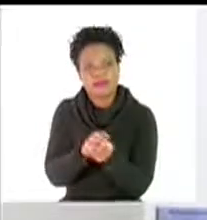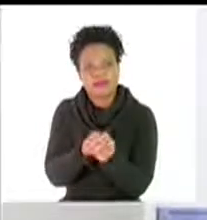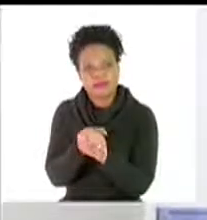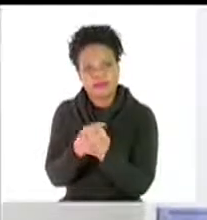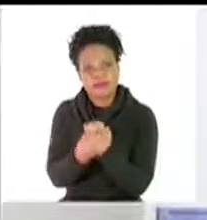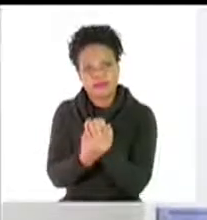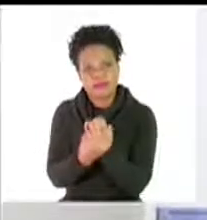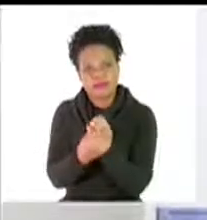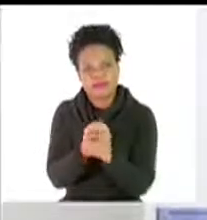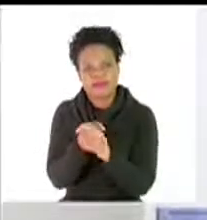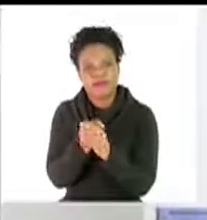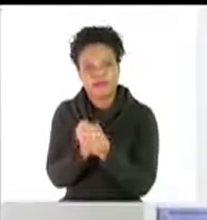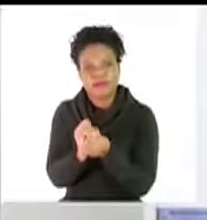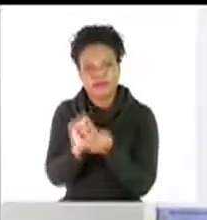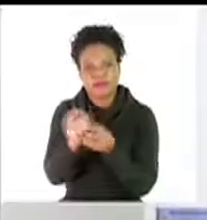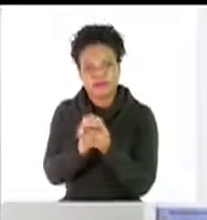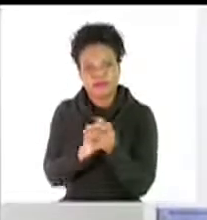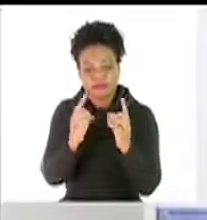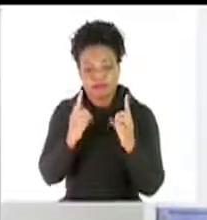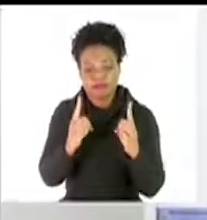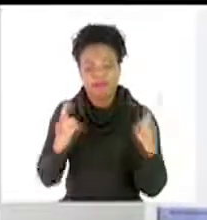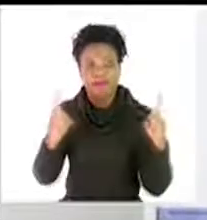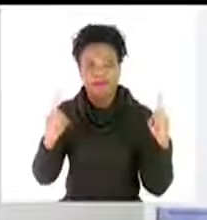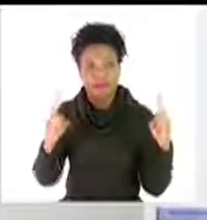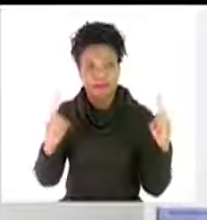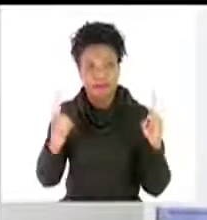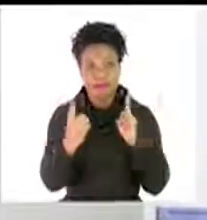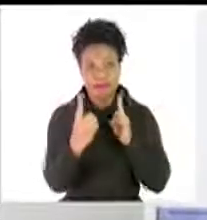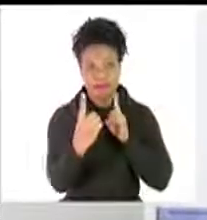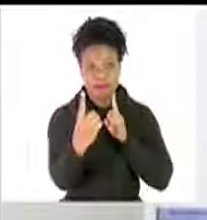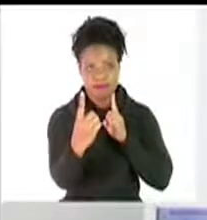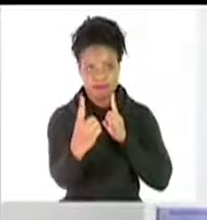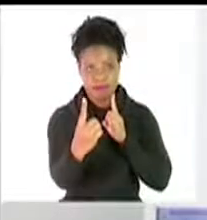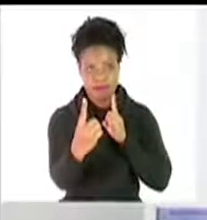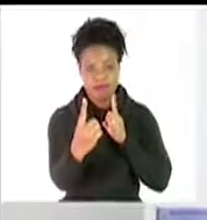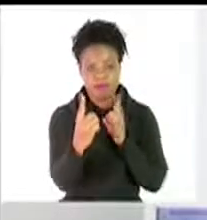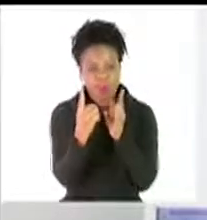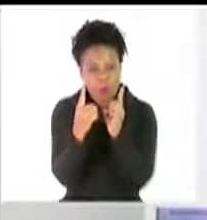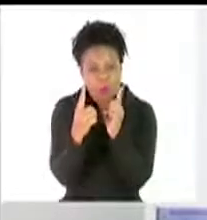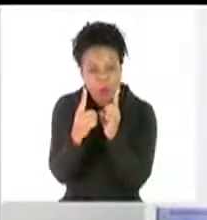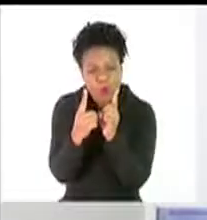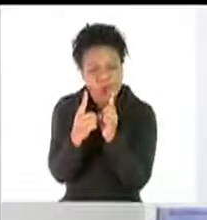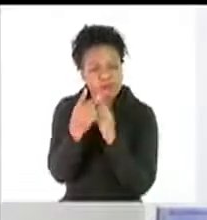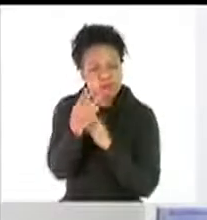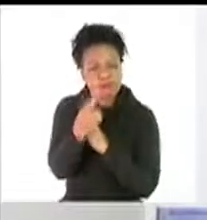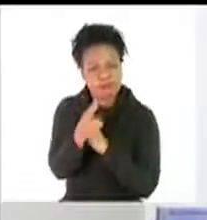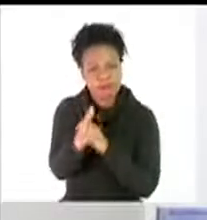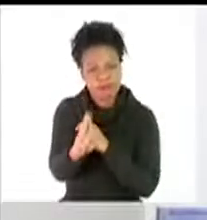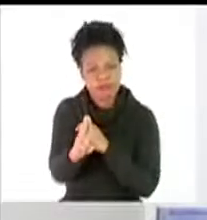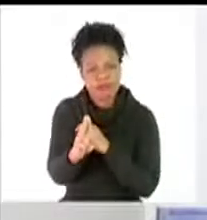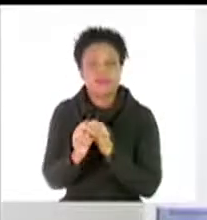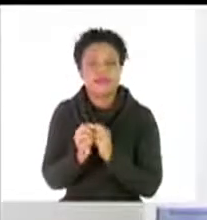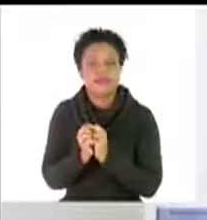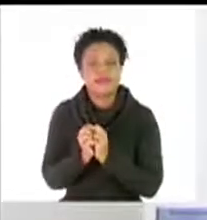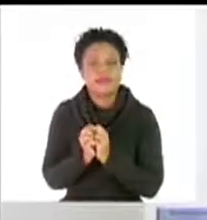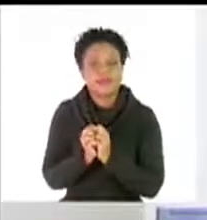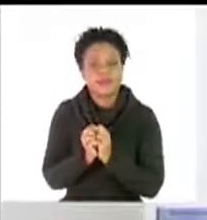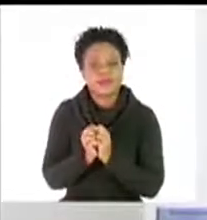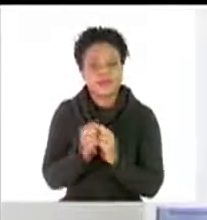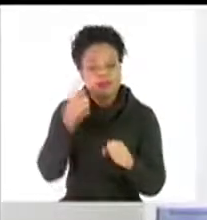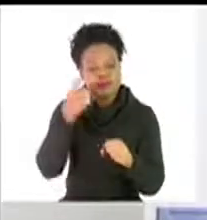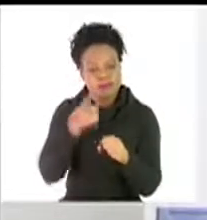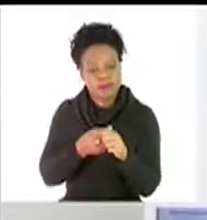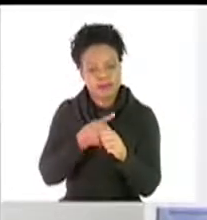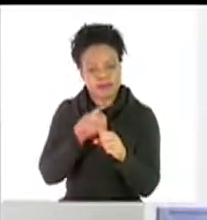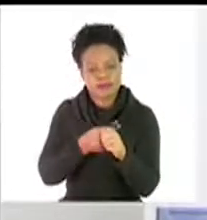We stretch out our hands to maintain the social distance, and always we should have